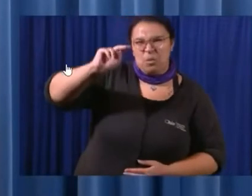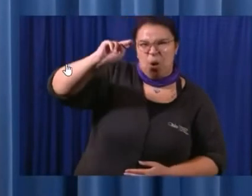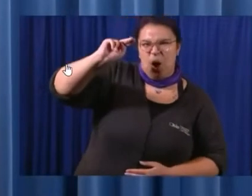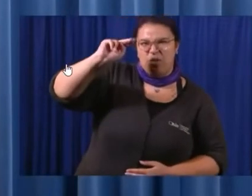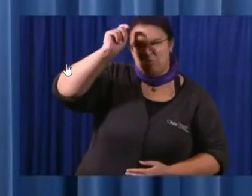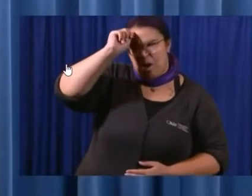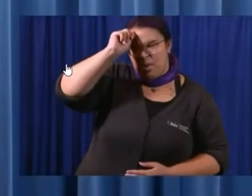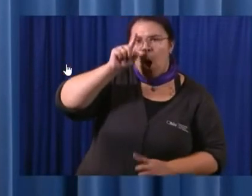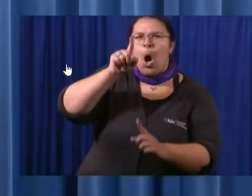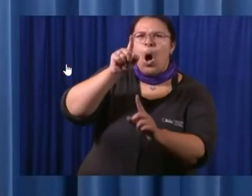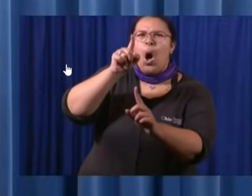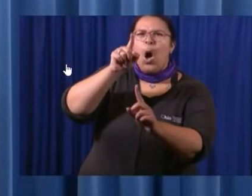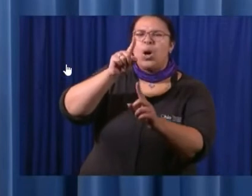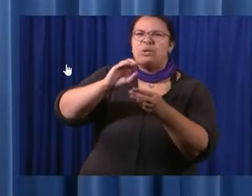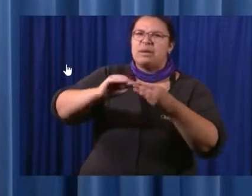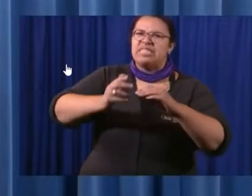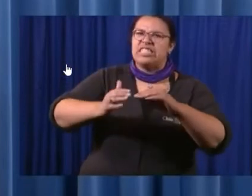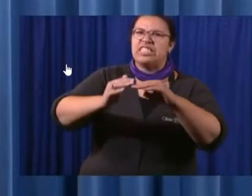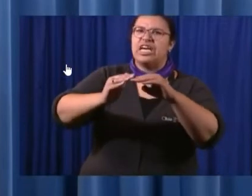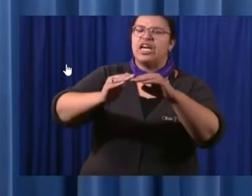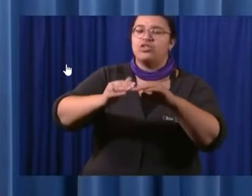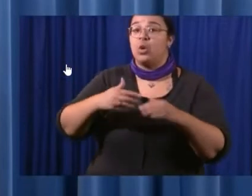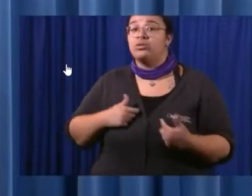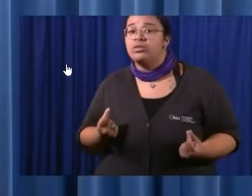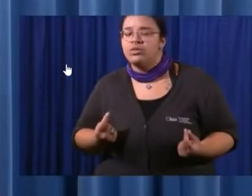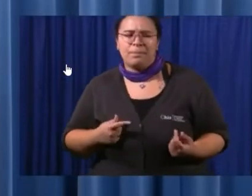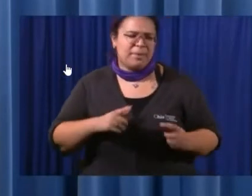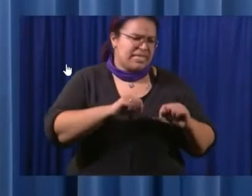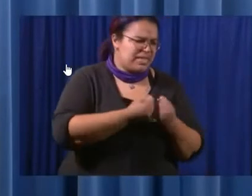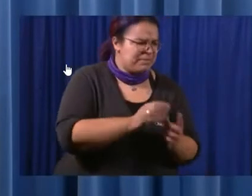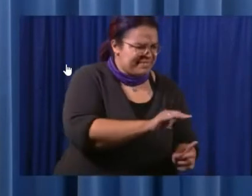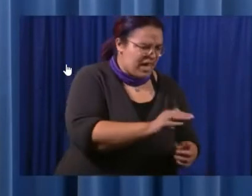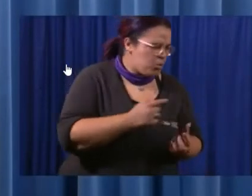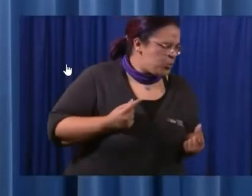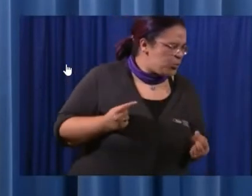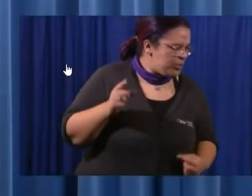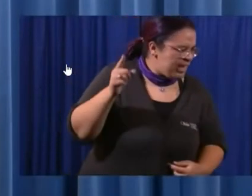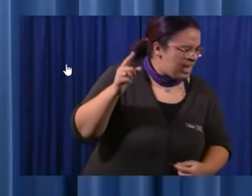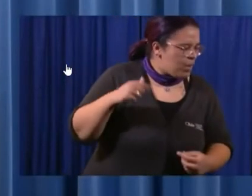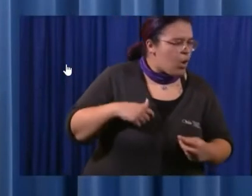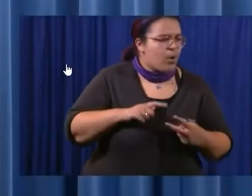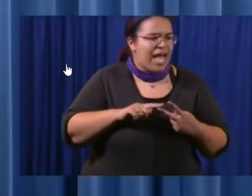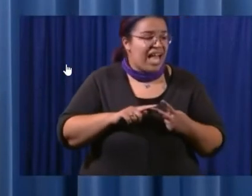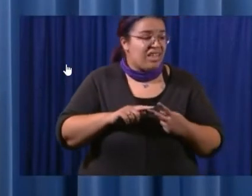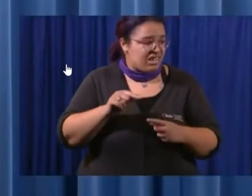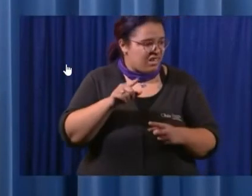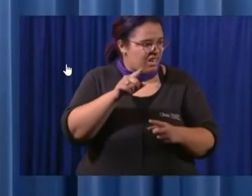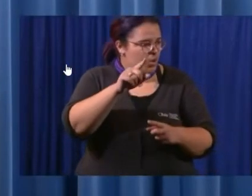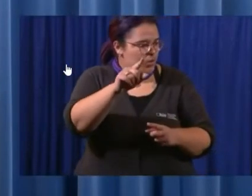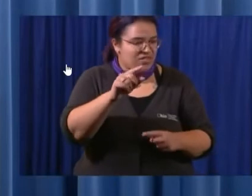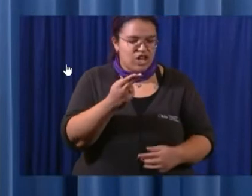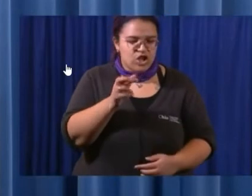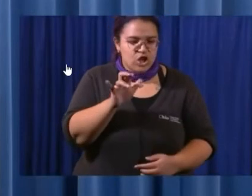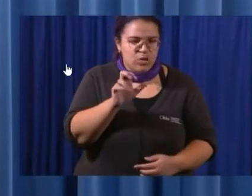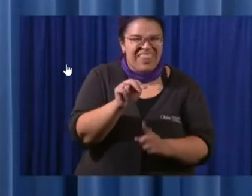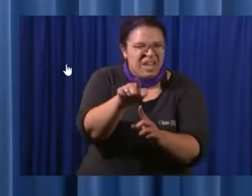hey, what are we doing about Trumbull County? What are we doing about Huron? What are we doing about the ag workers? I mean, we have a whole series. As soon as I saw